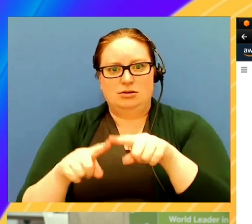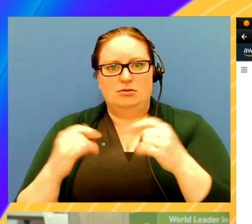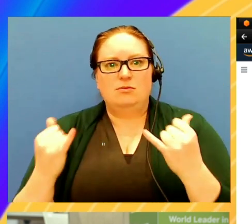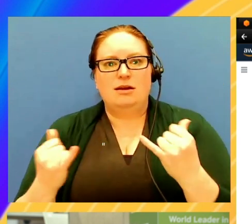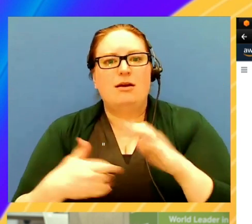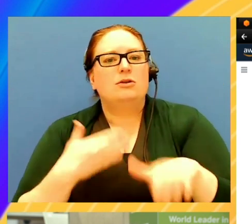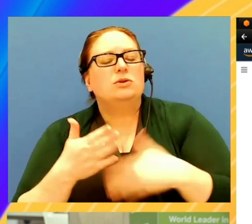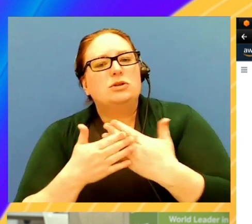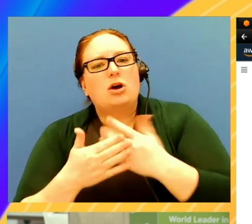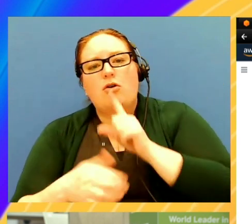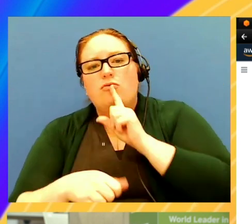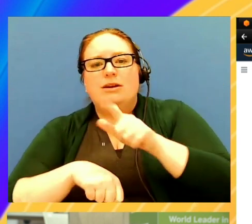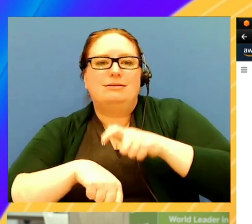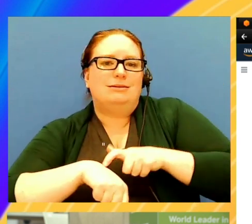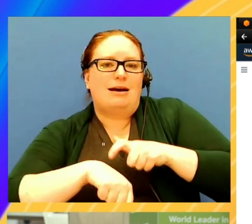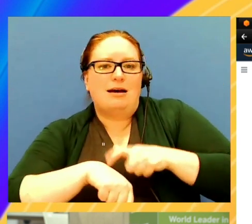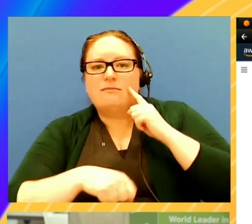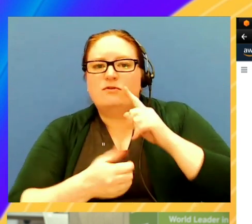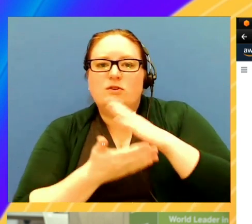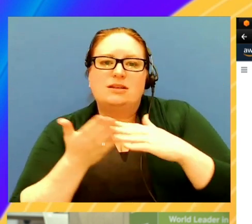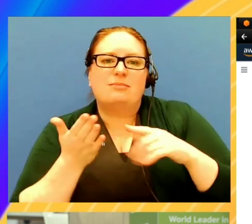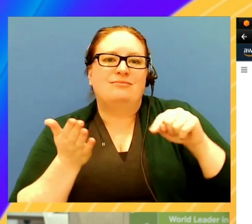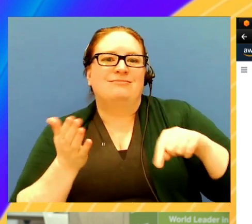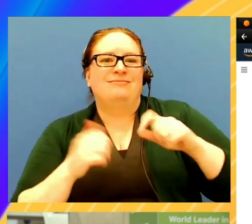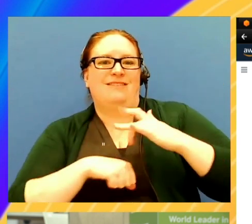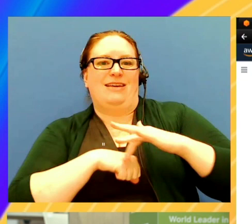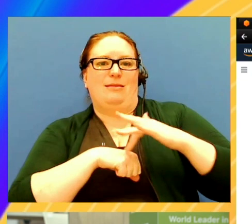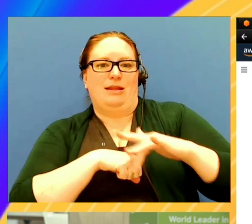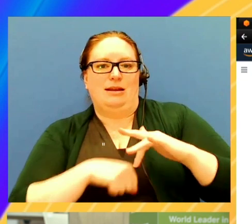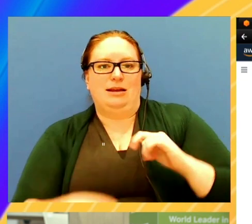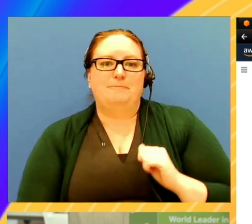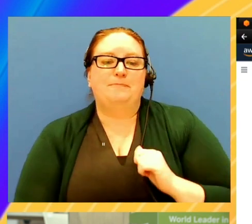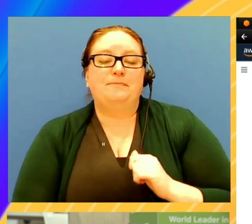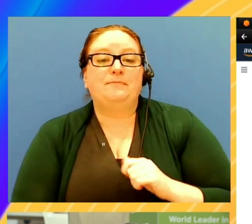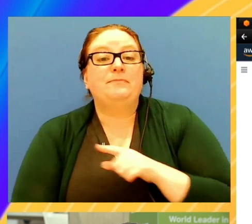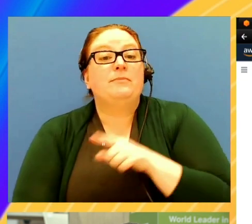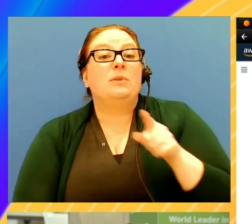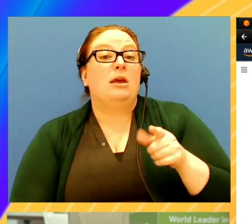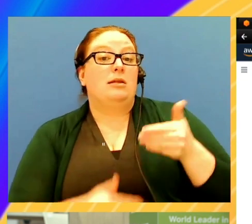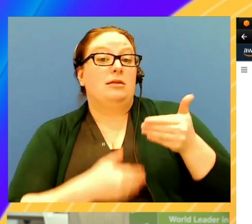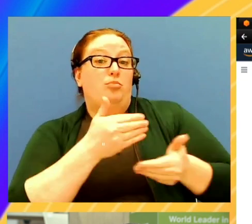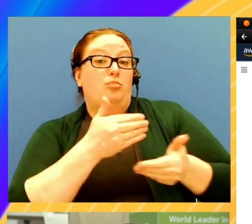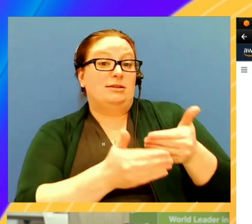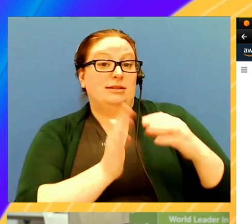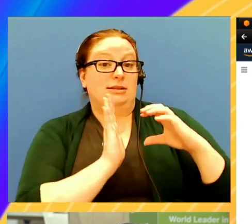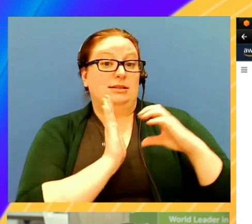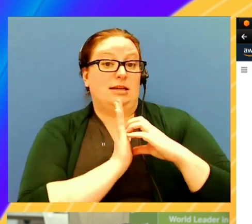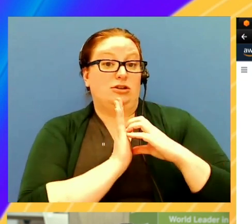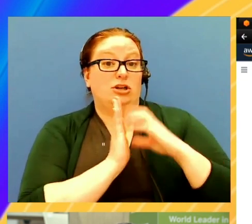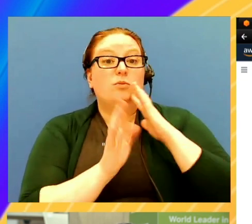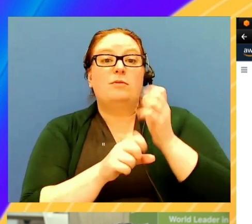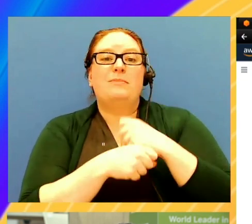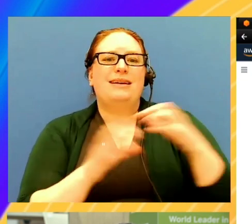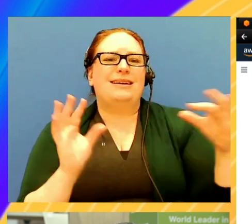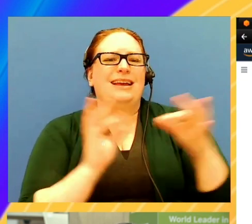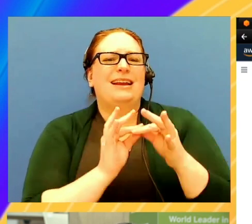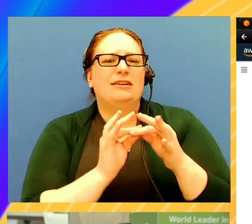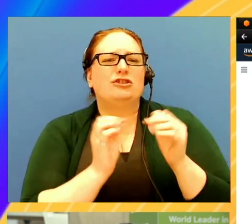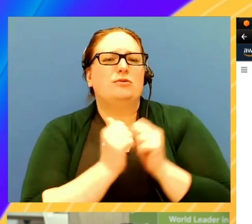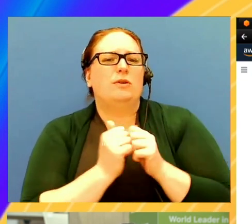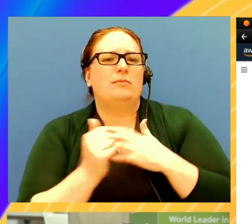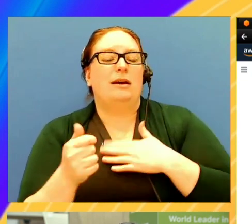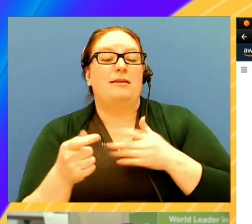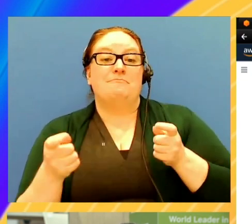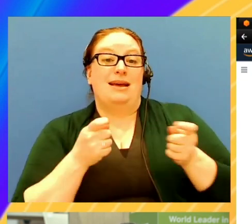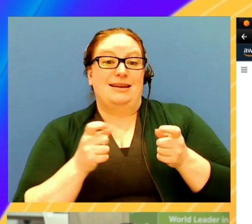real time as far as some of this availability. If I go over to the processes section, this is going to make that connection to my managed